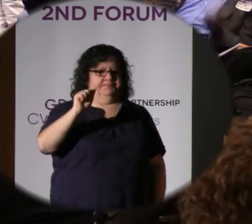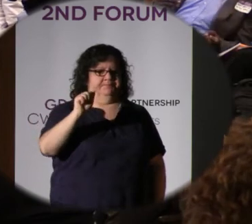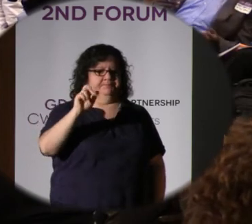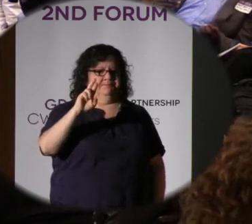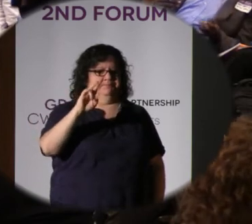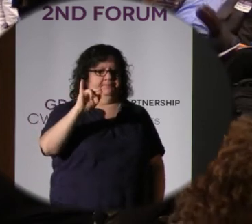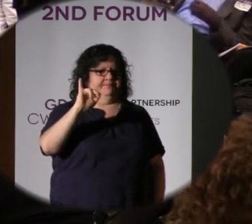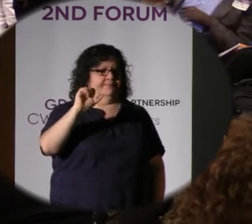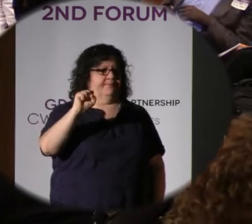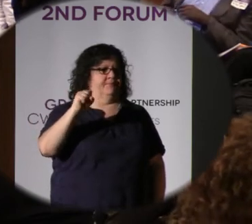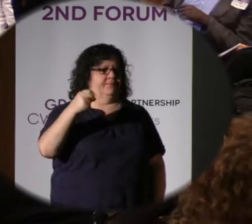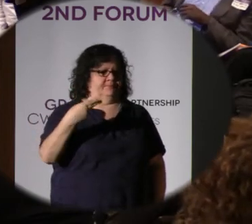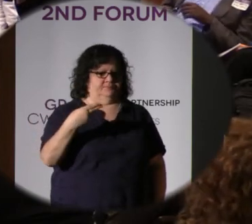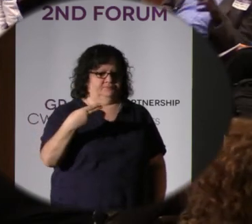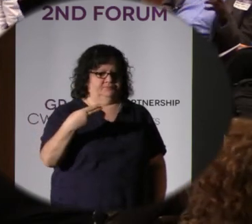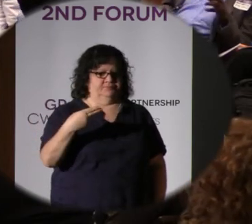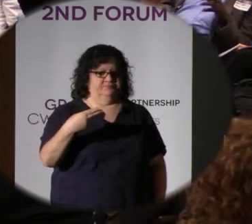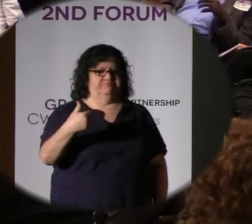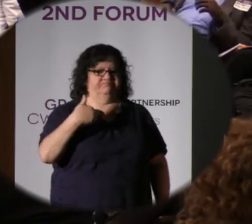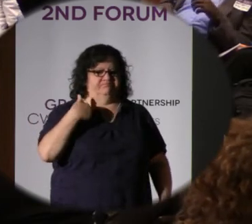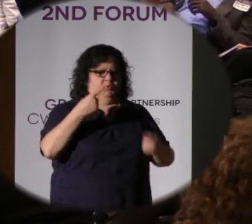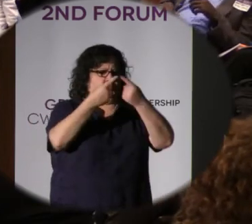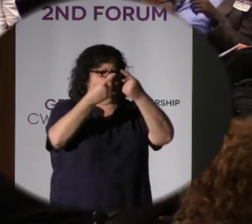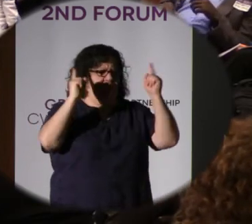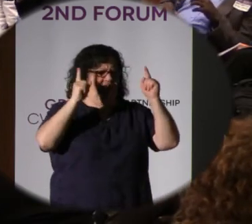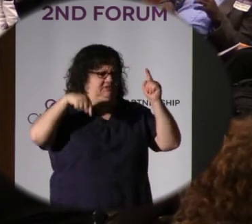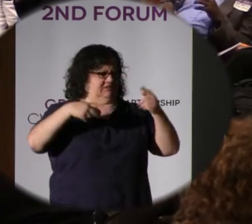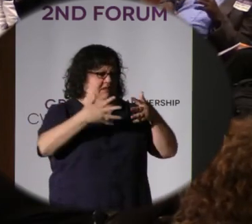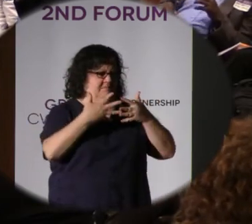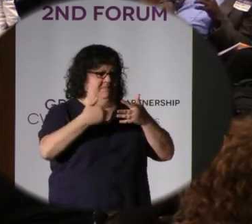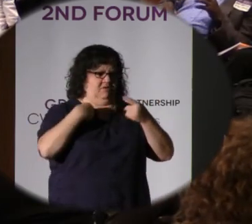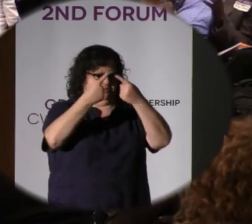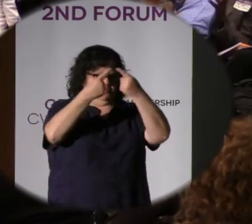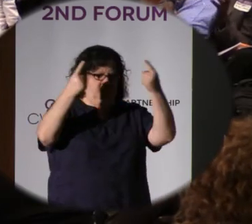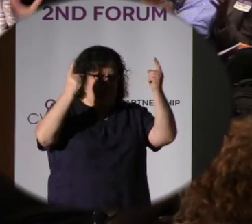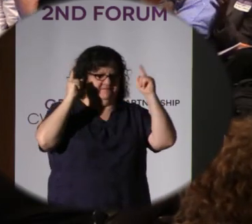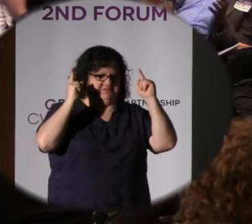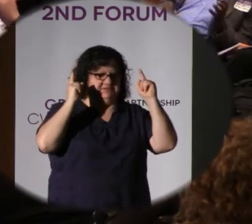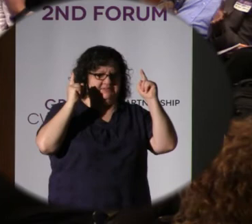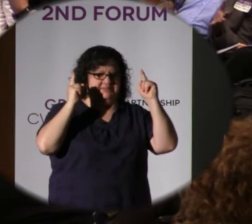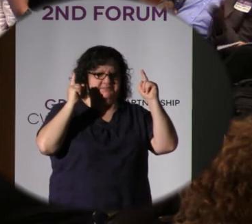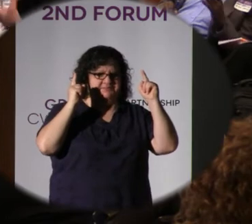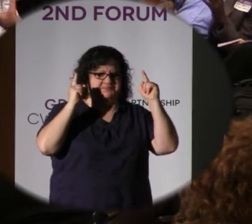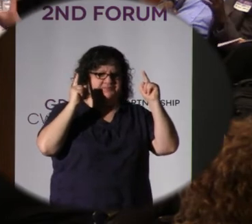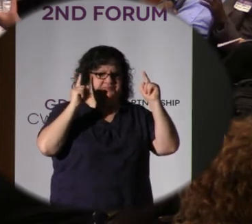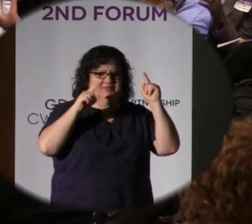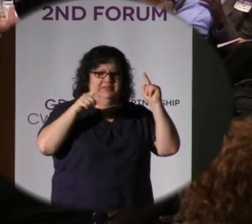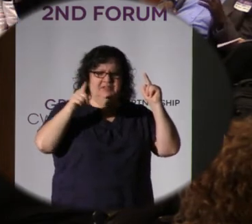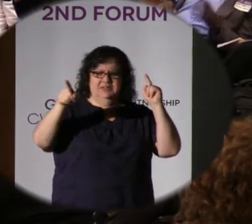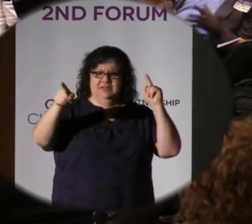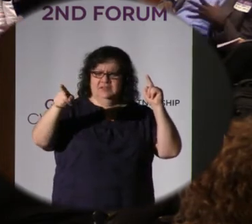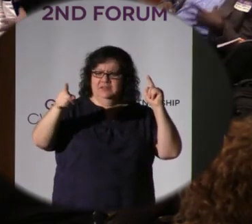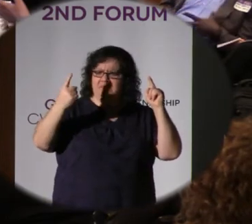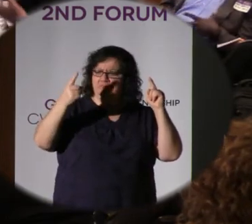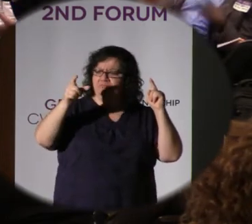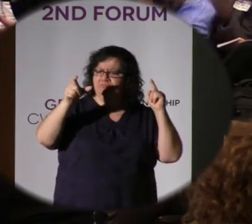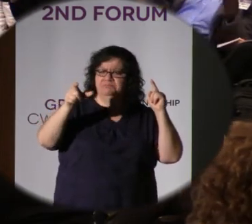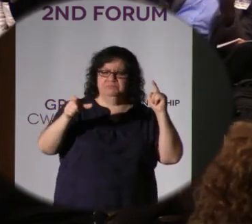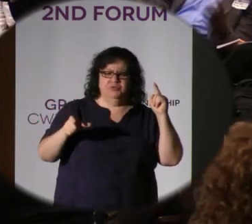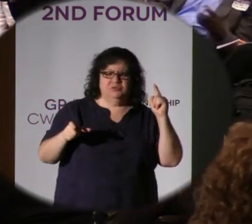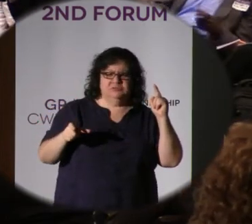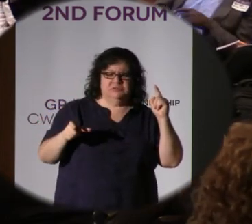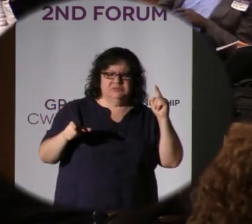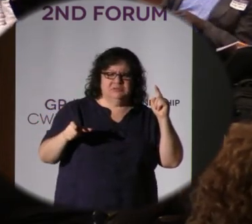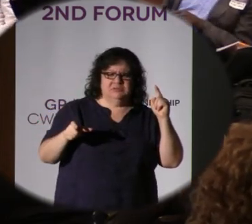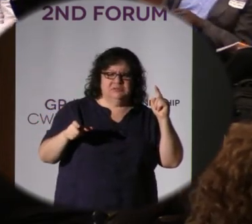to create a new task force on health, and I'm wondering if we could move forward with that. Is there a discussion or a process? It seems that